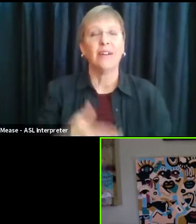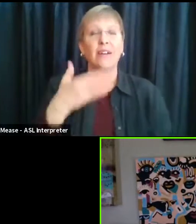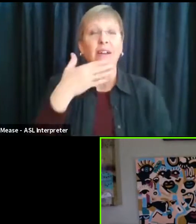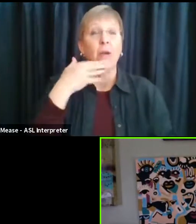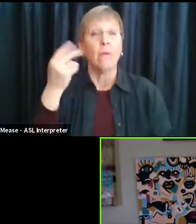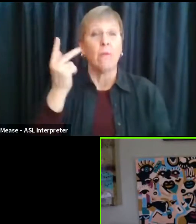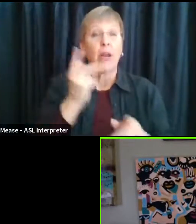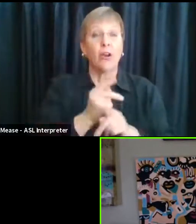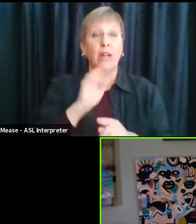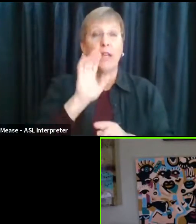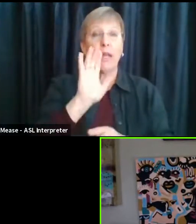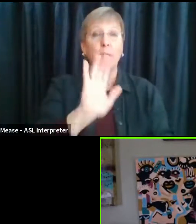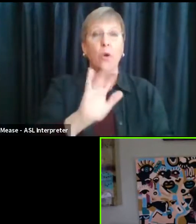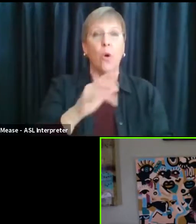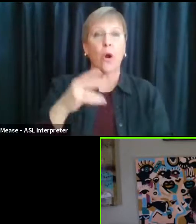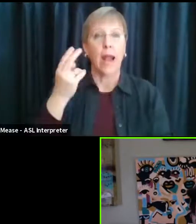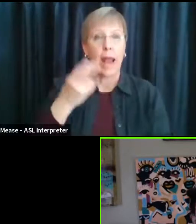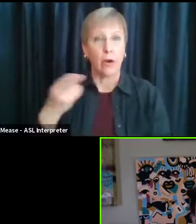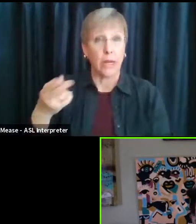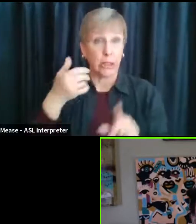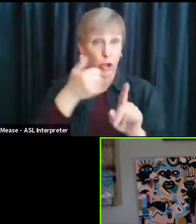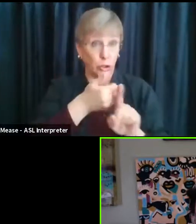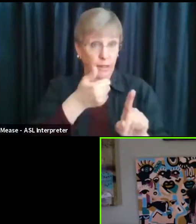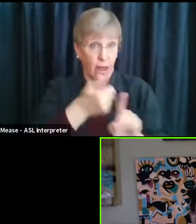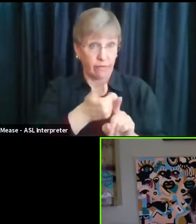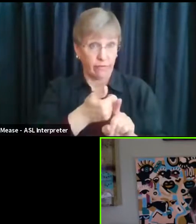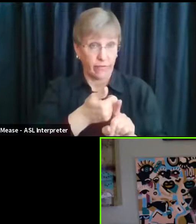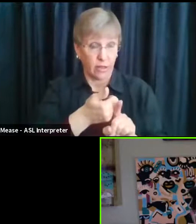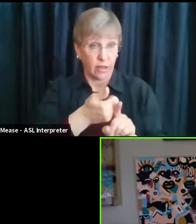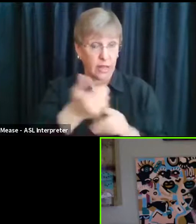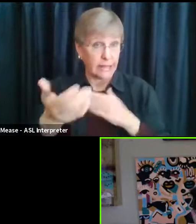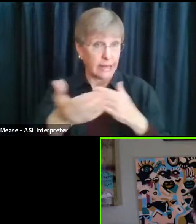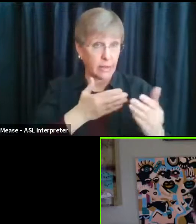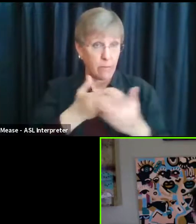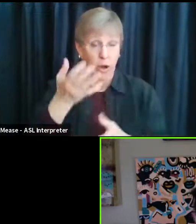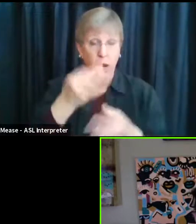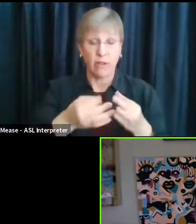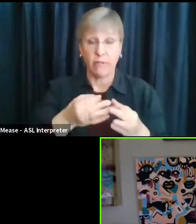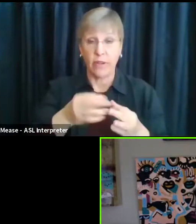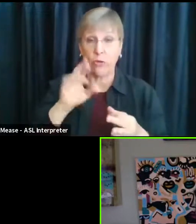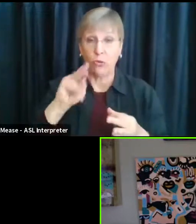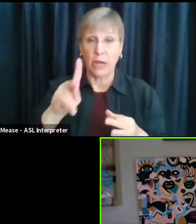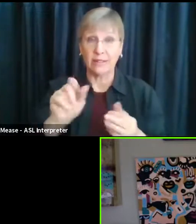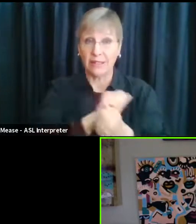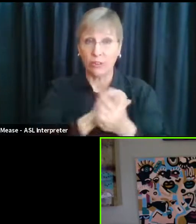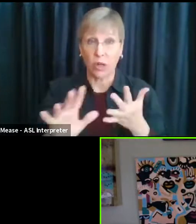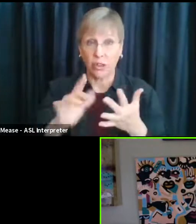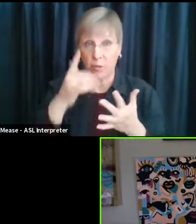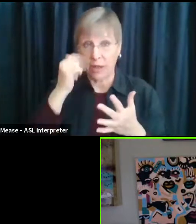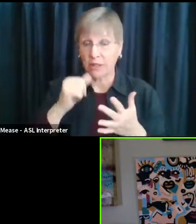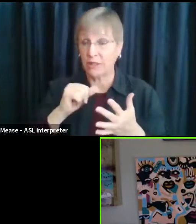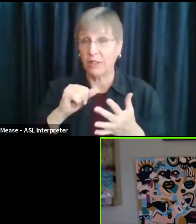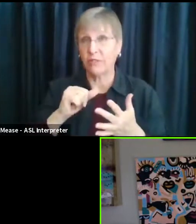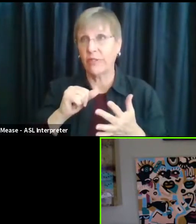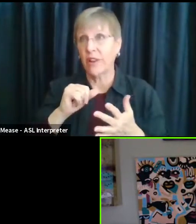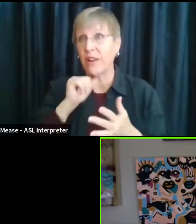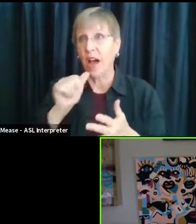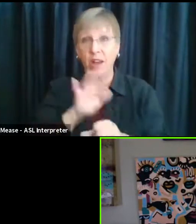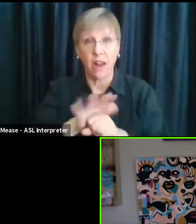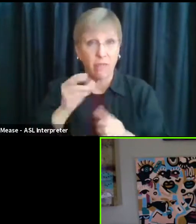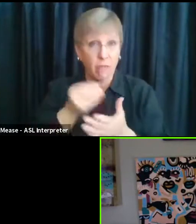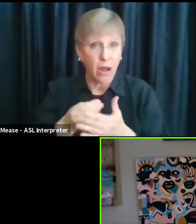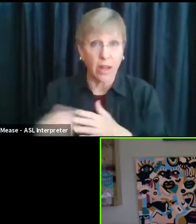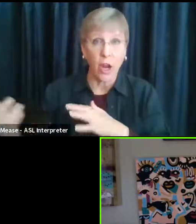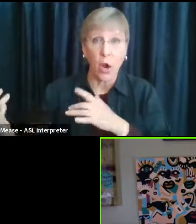keep your patrimony or heritage yourself, even if it risks destruction due to lack of funding, war,